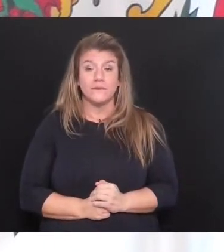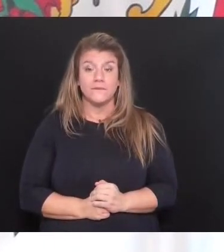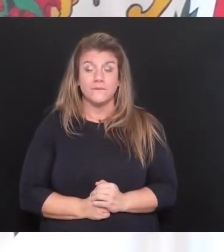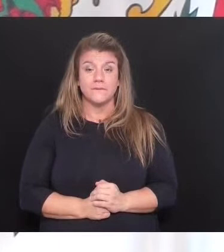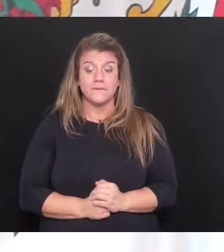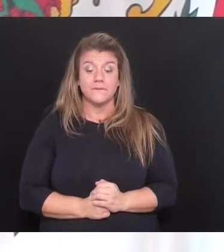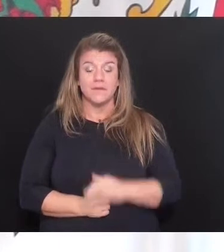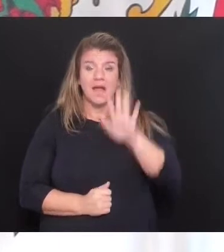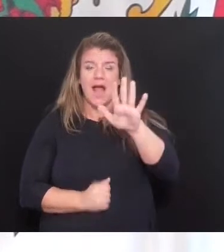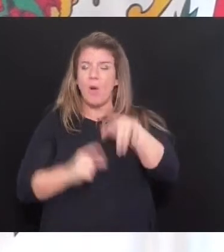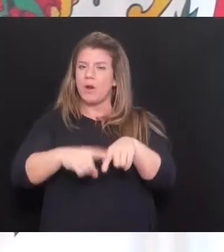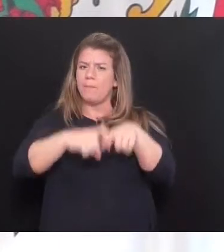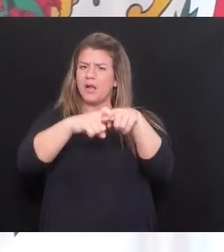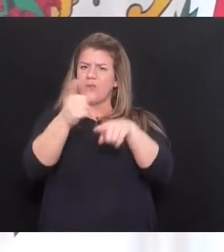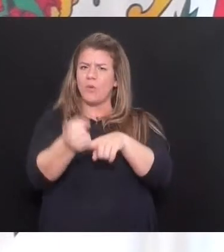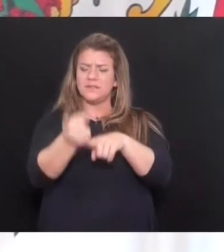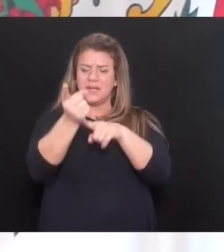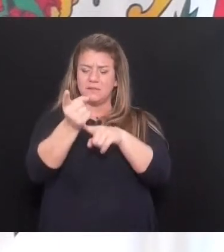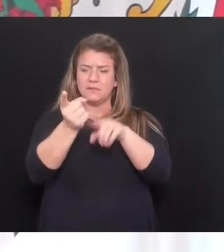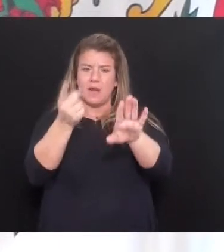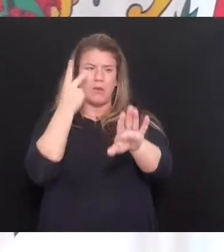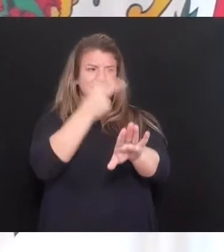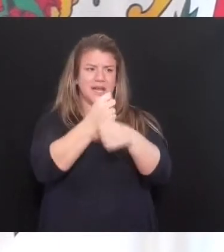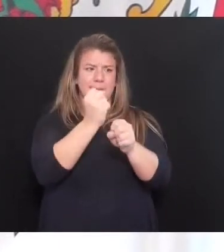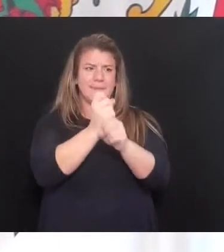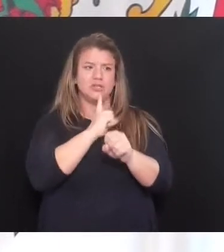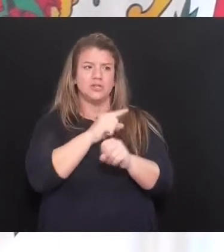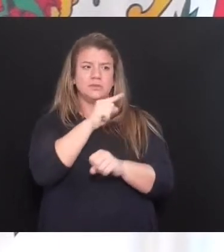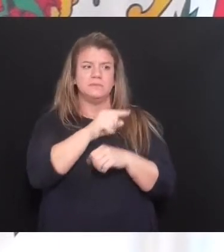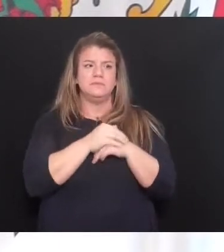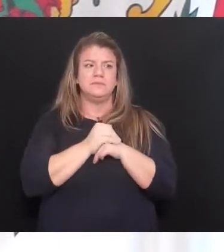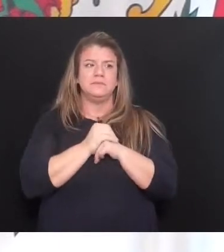just want to pause just 1 second and see.